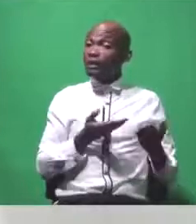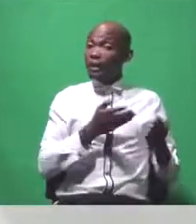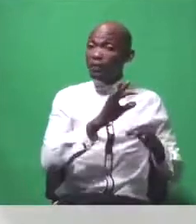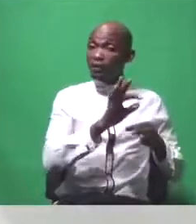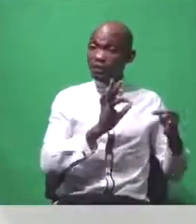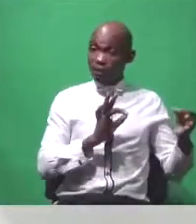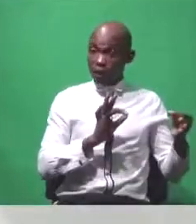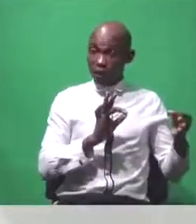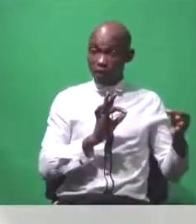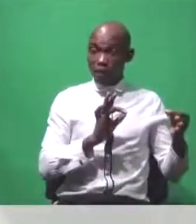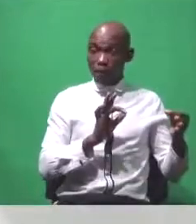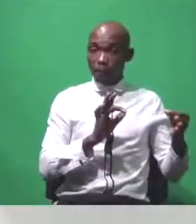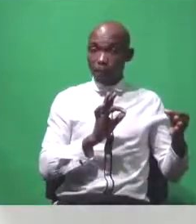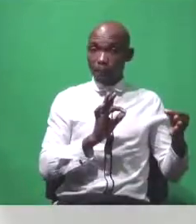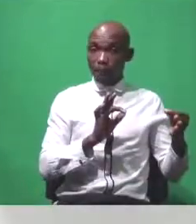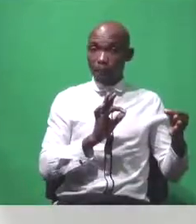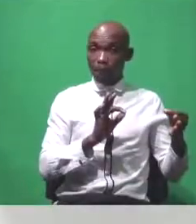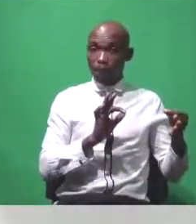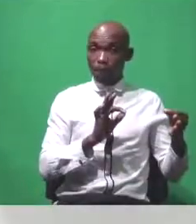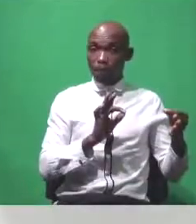Receive check